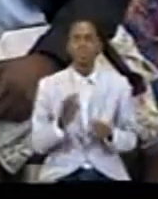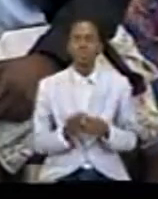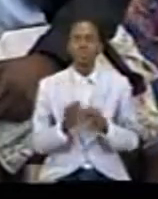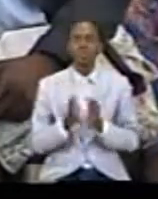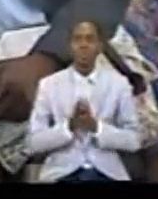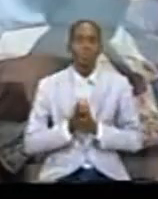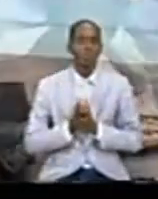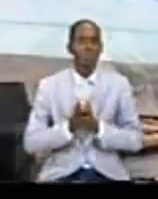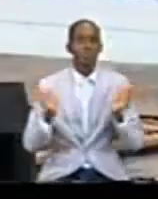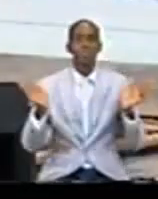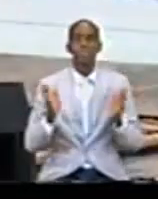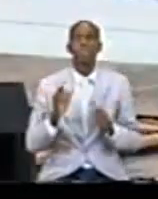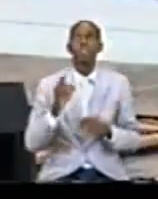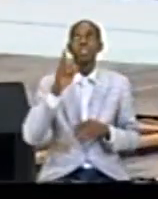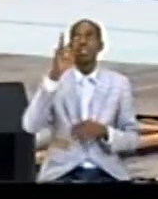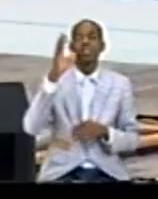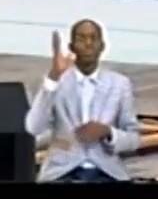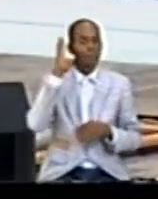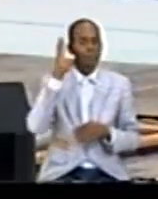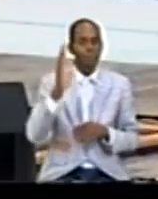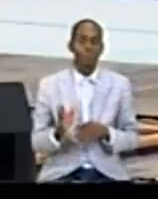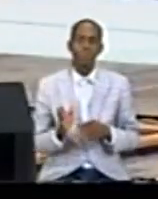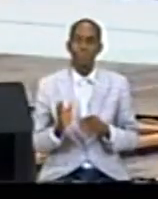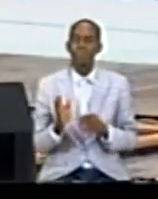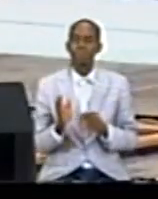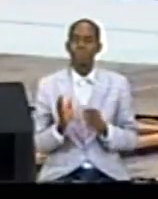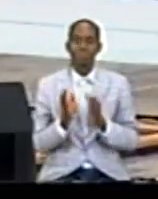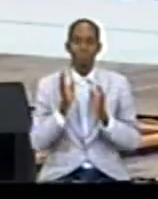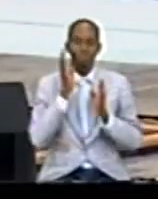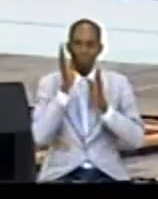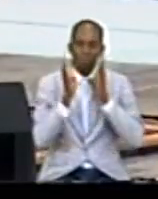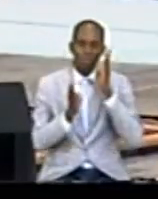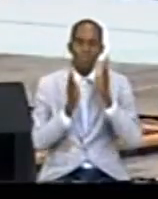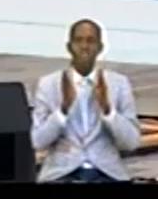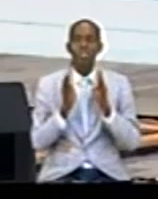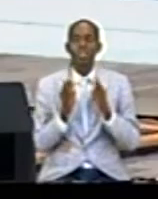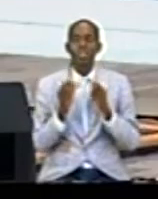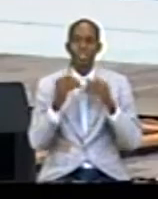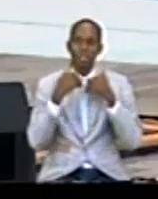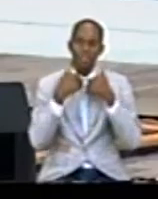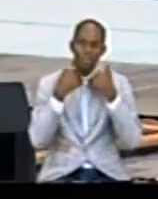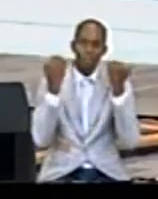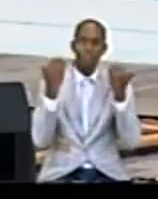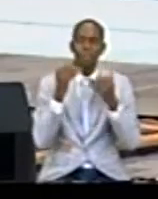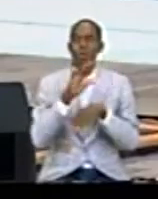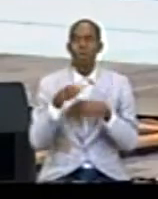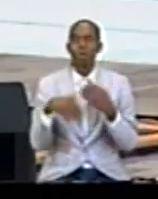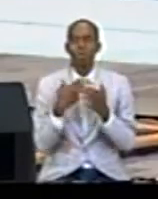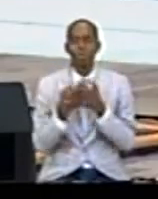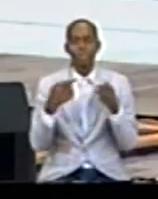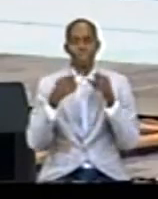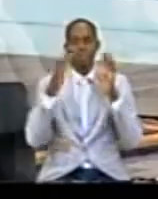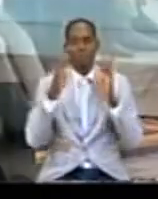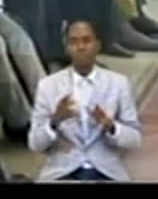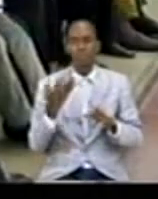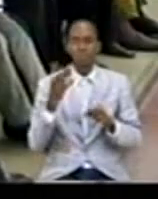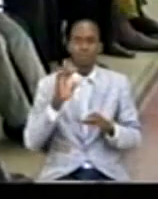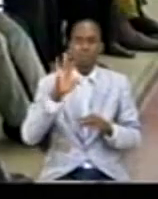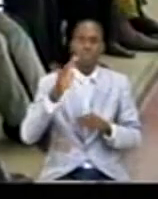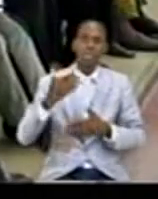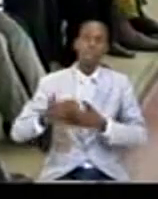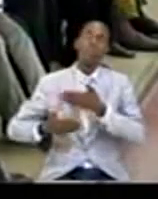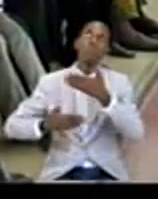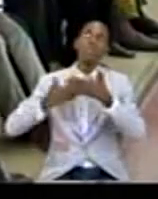Openly, he will disgrace all the enemies of your progress in Jesus'